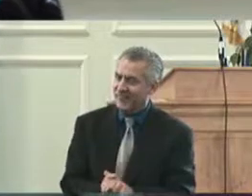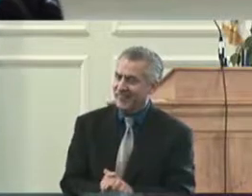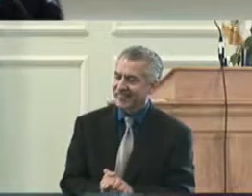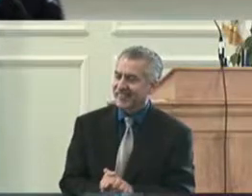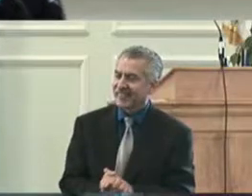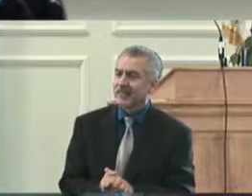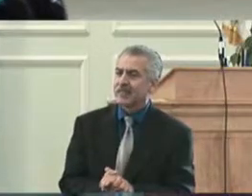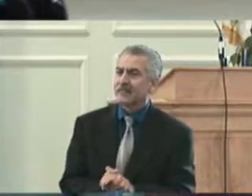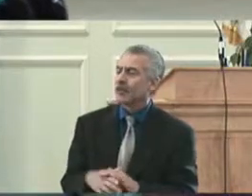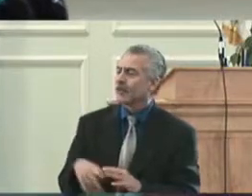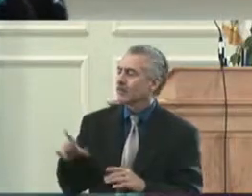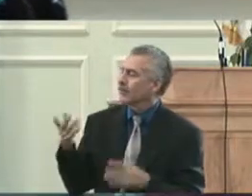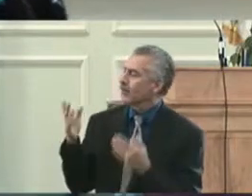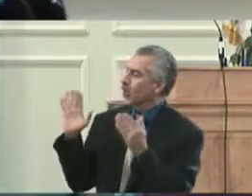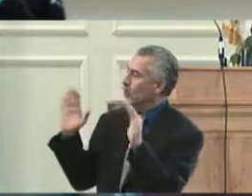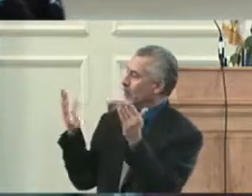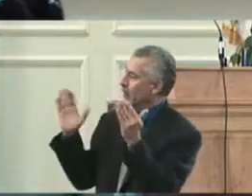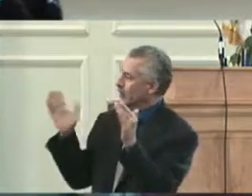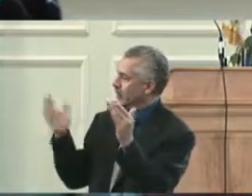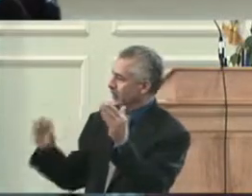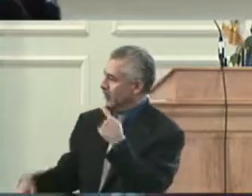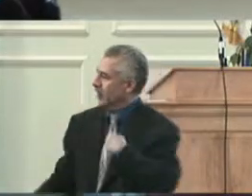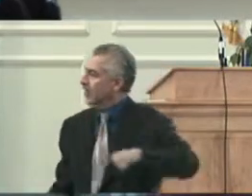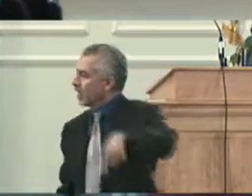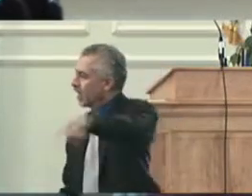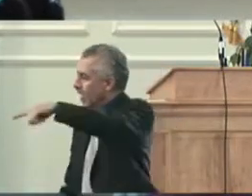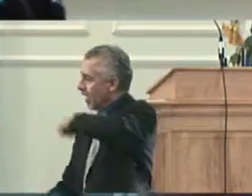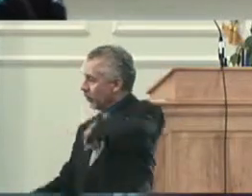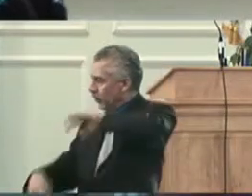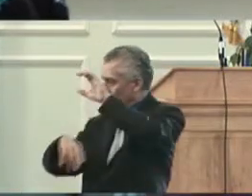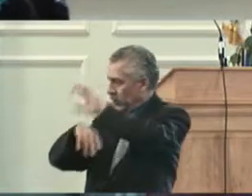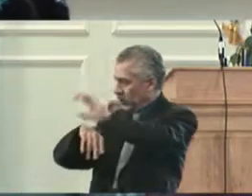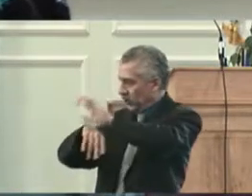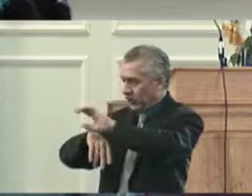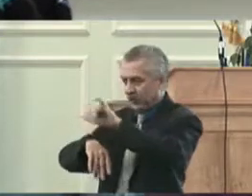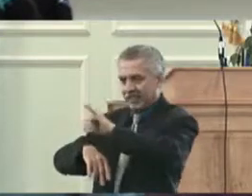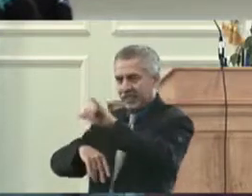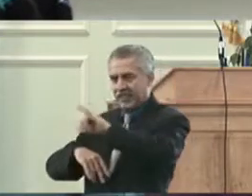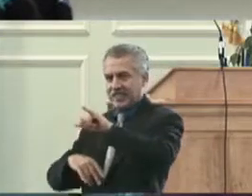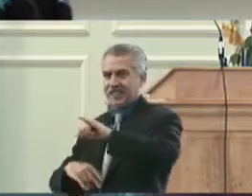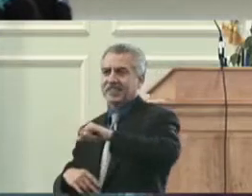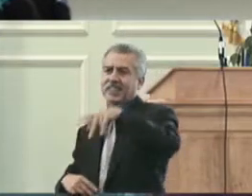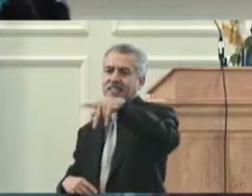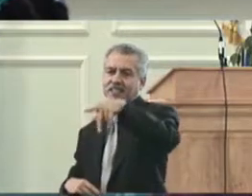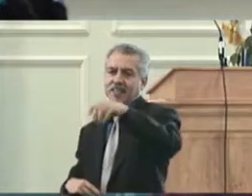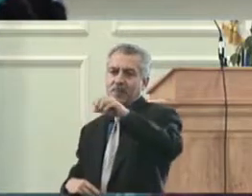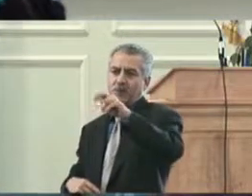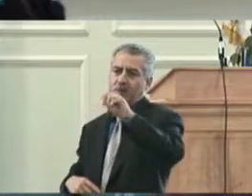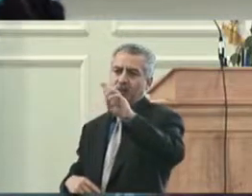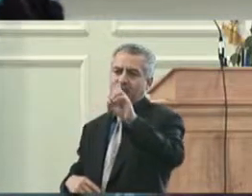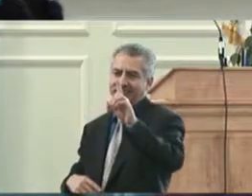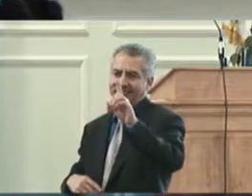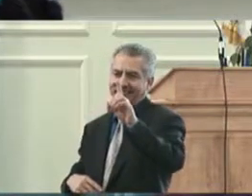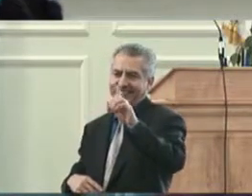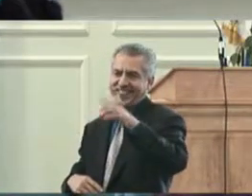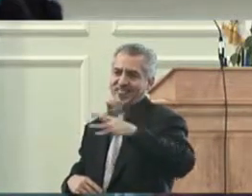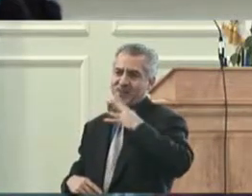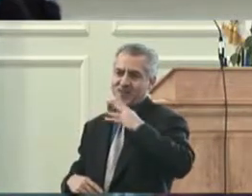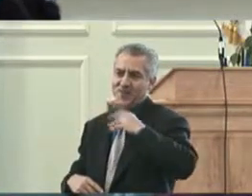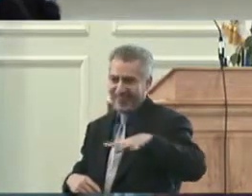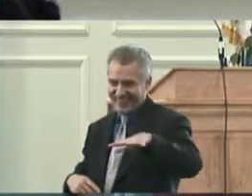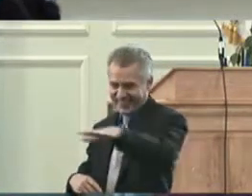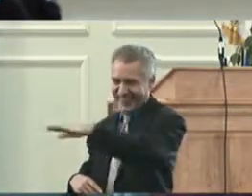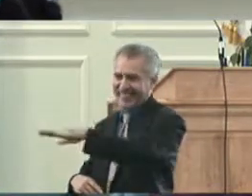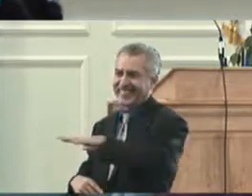our family, our church family is kind of like that pond where we are all an important